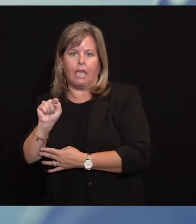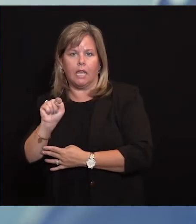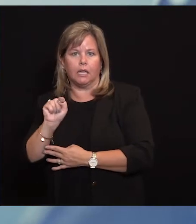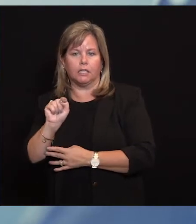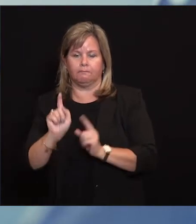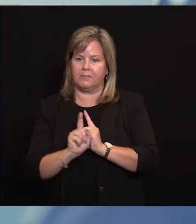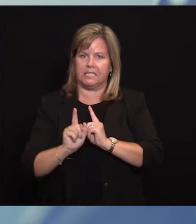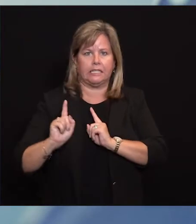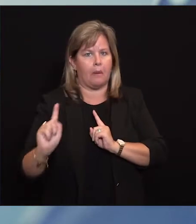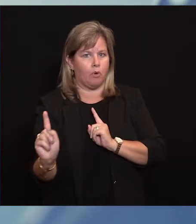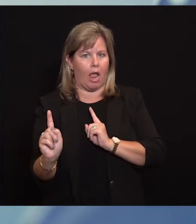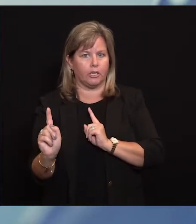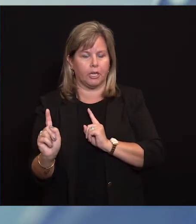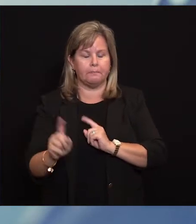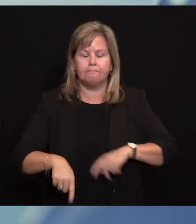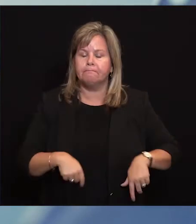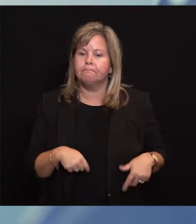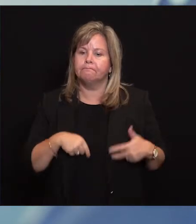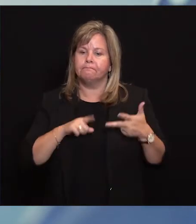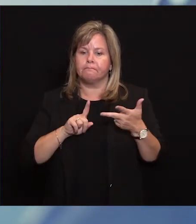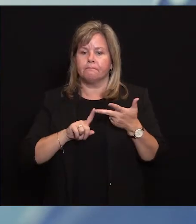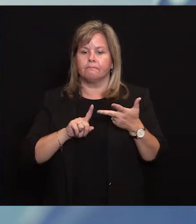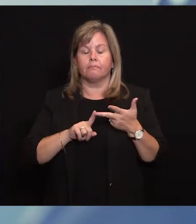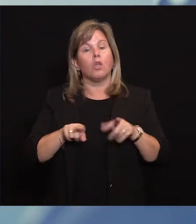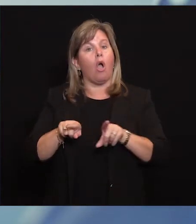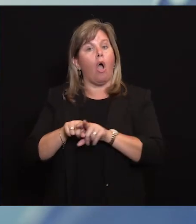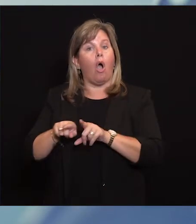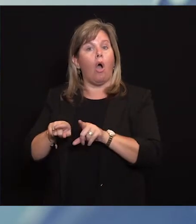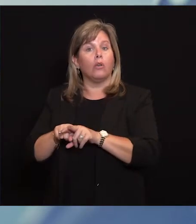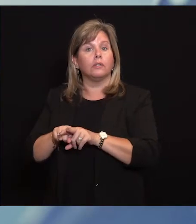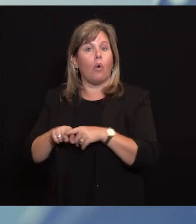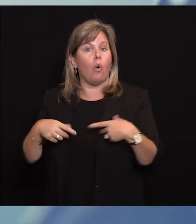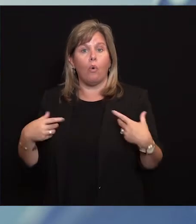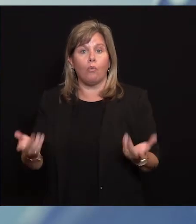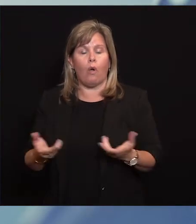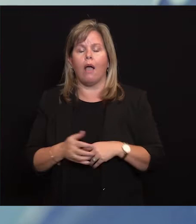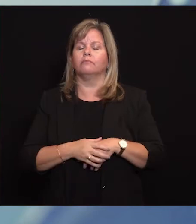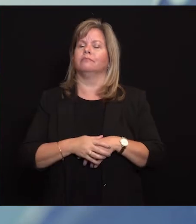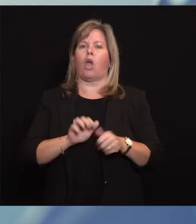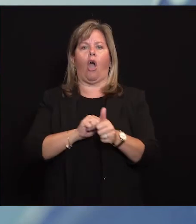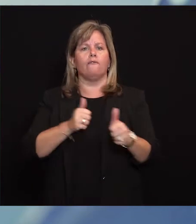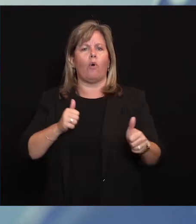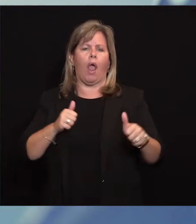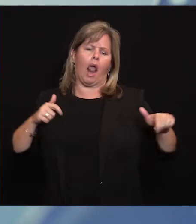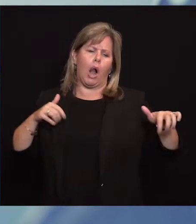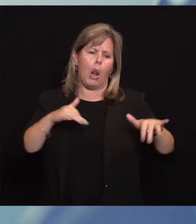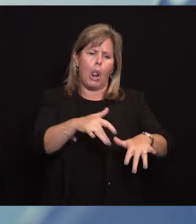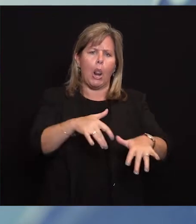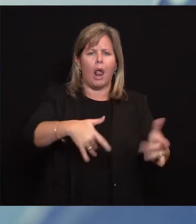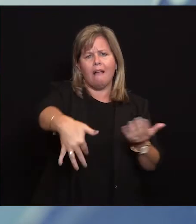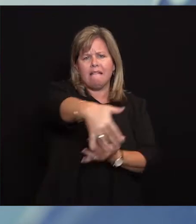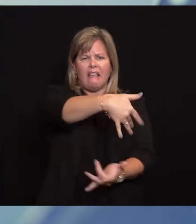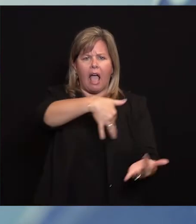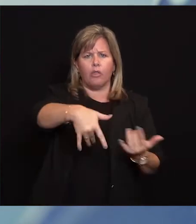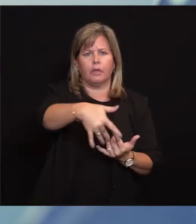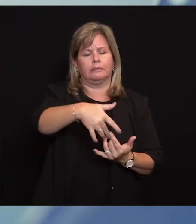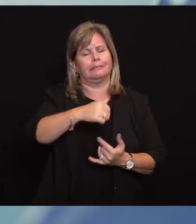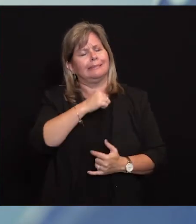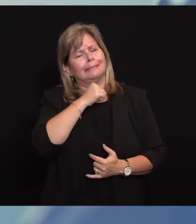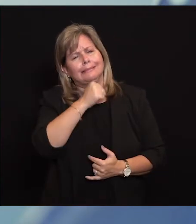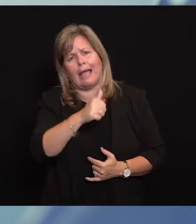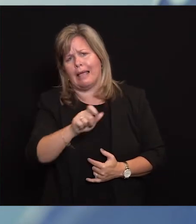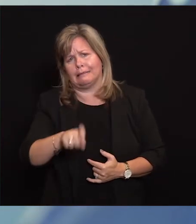public spaces. It also means avoiding large social gatherings that aren't necessary. It